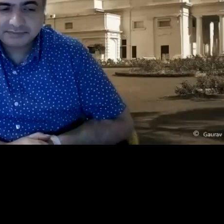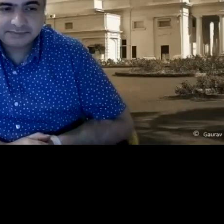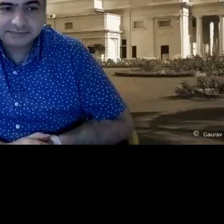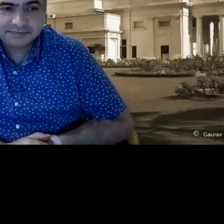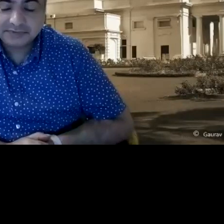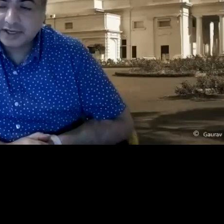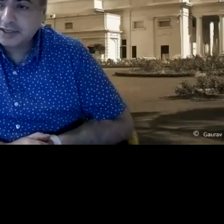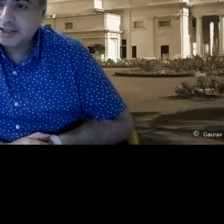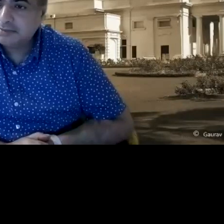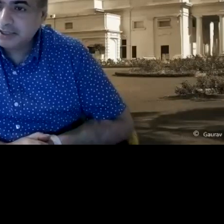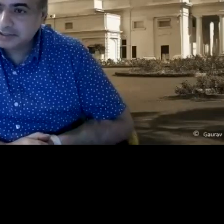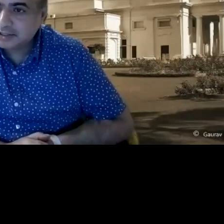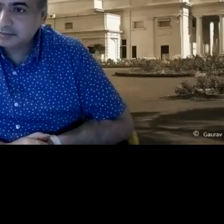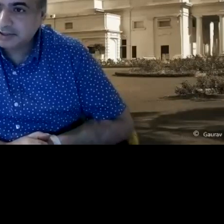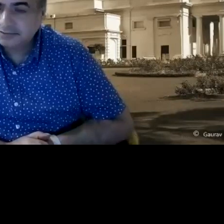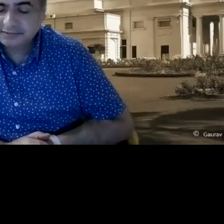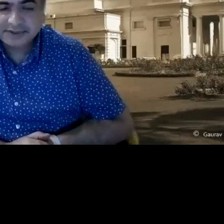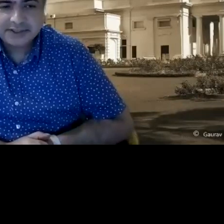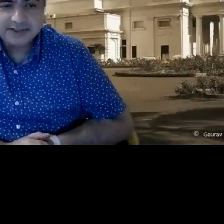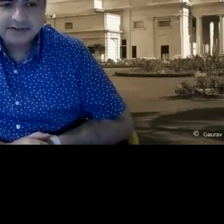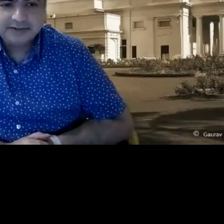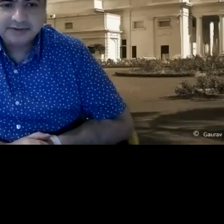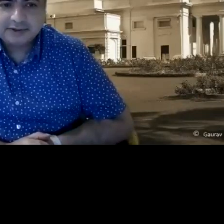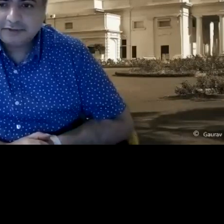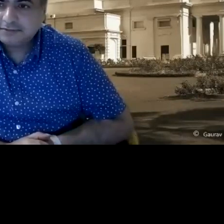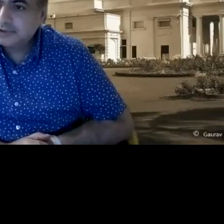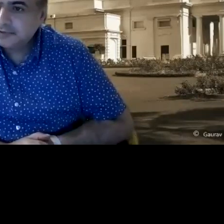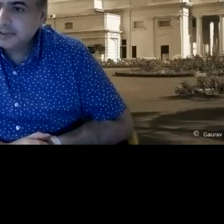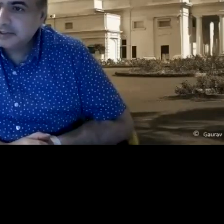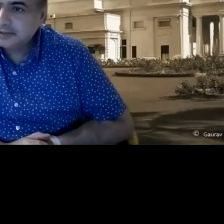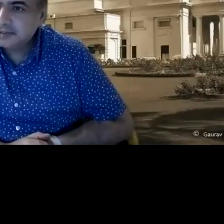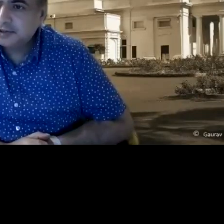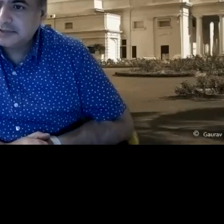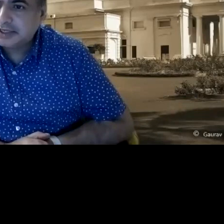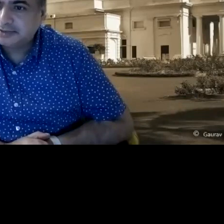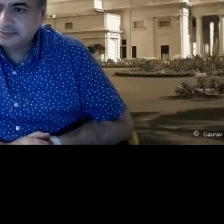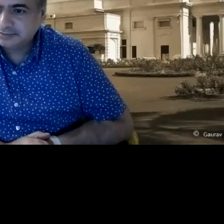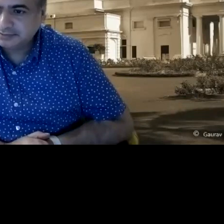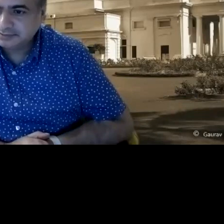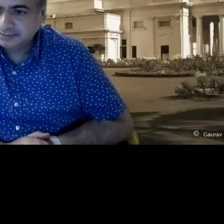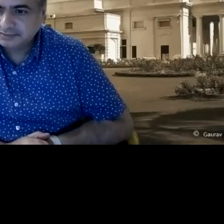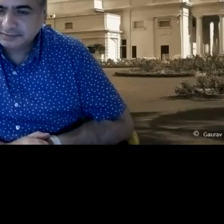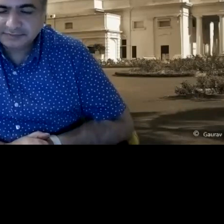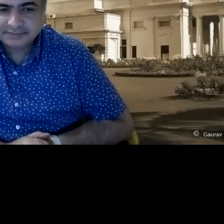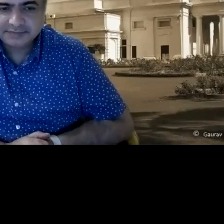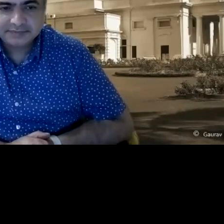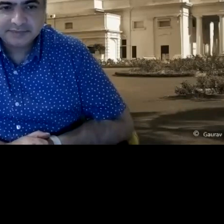all currently blessed, I believe, of living in the city of Delhi,